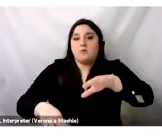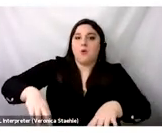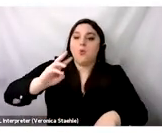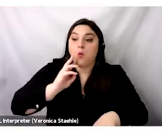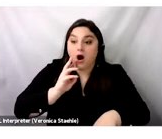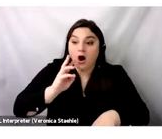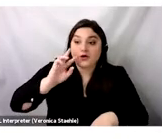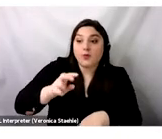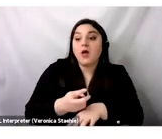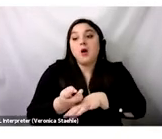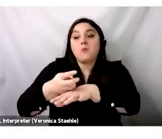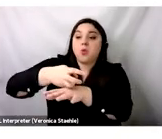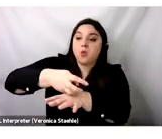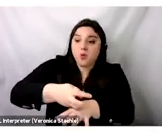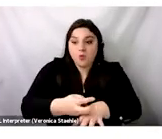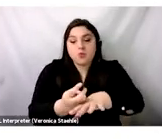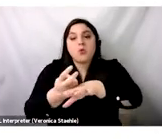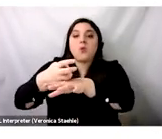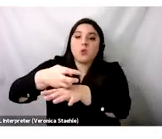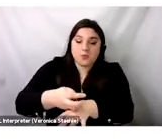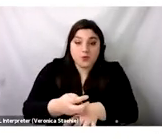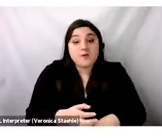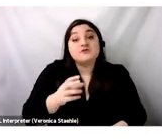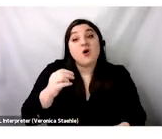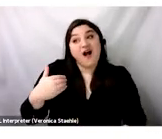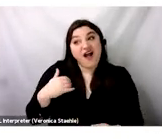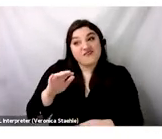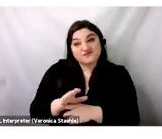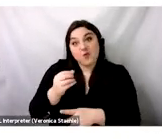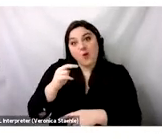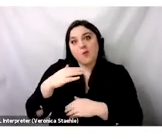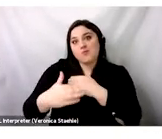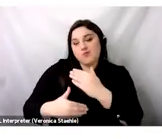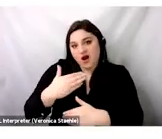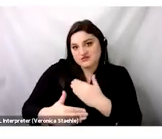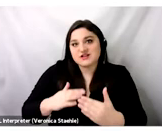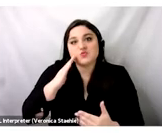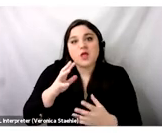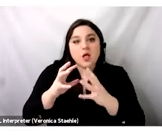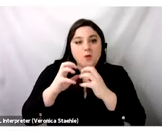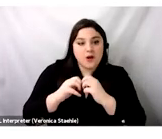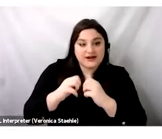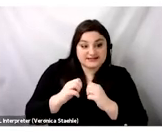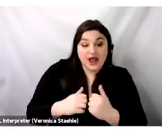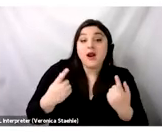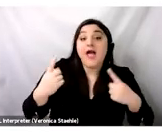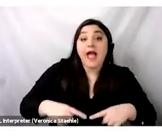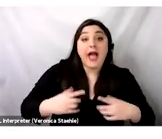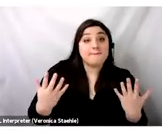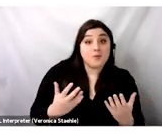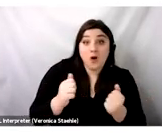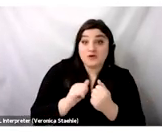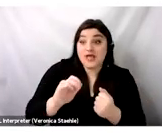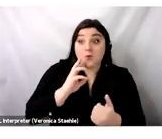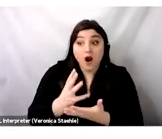break this product down into trillions of pieces of microplastics. So it photooxidizes, meaning the sun's rays make it brittle,